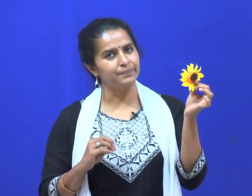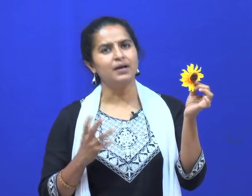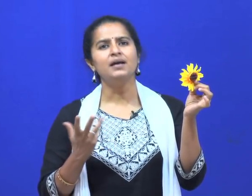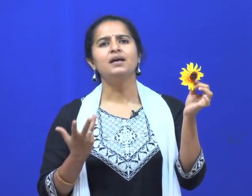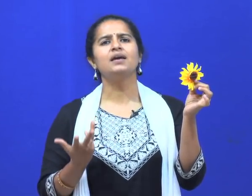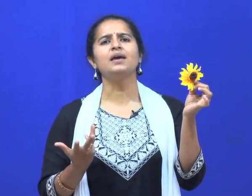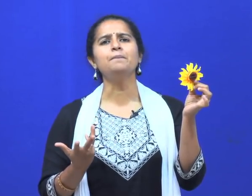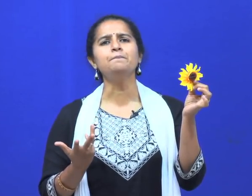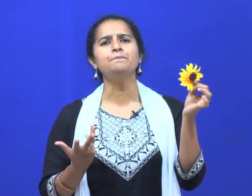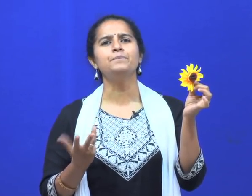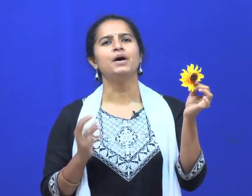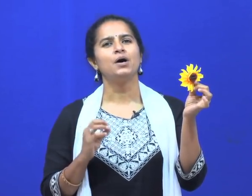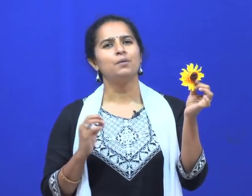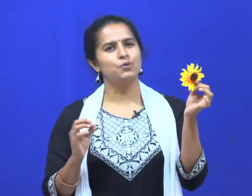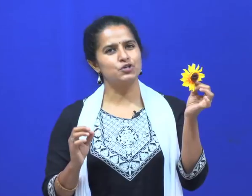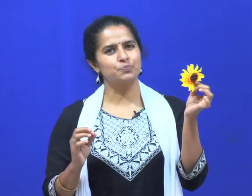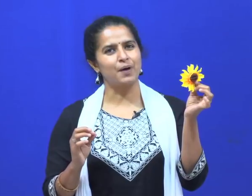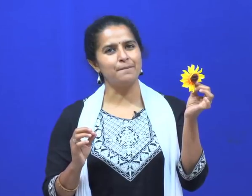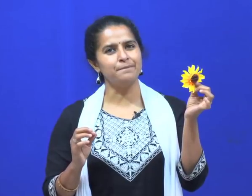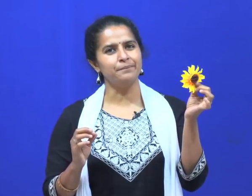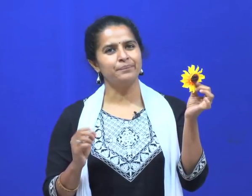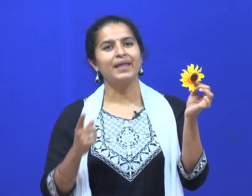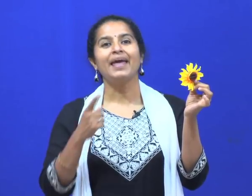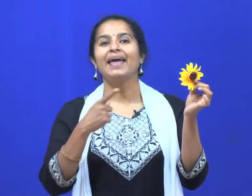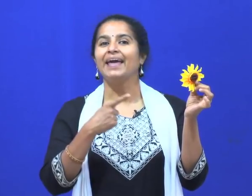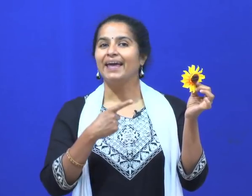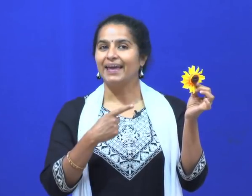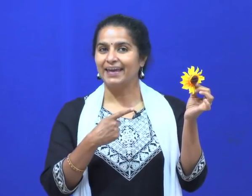pushpam, kim, pushpam,